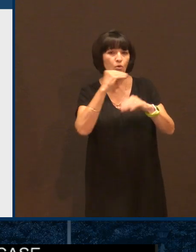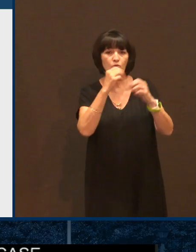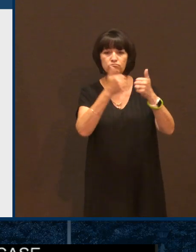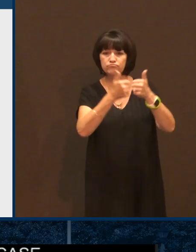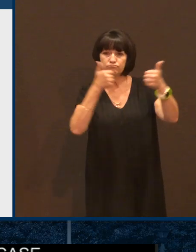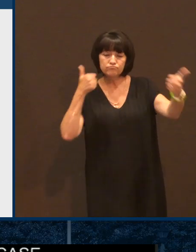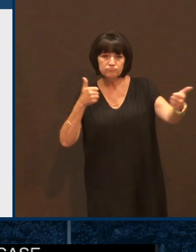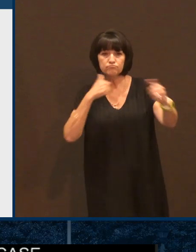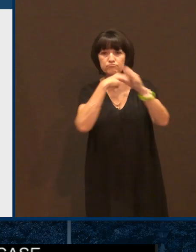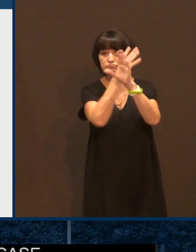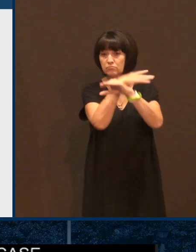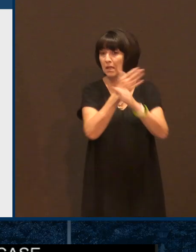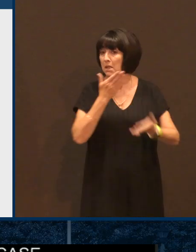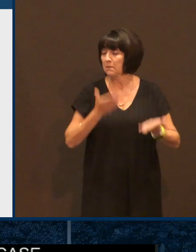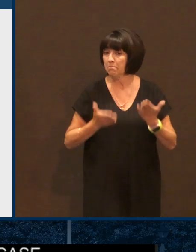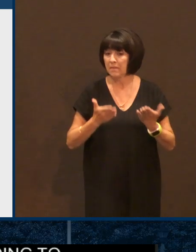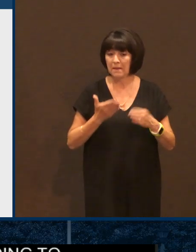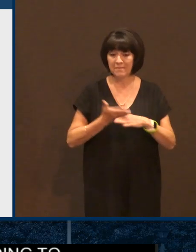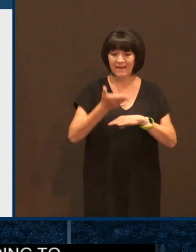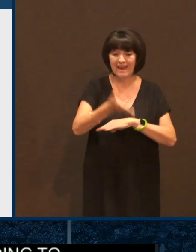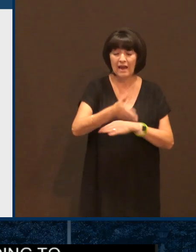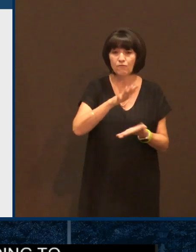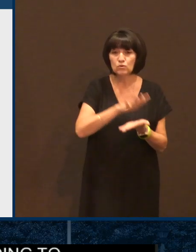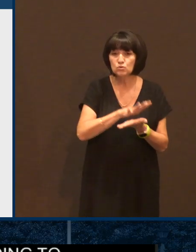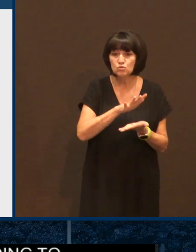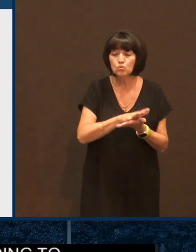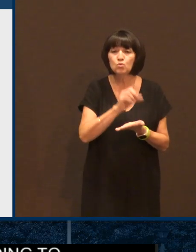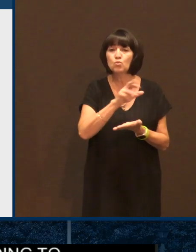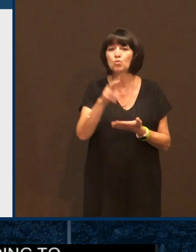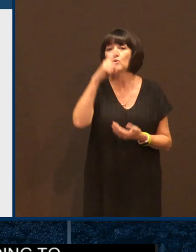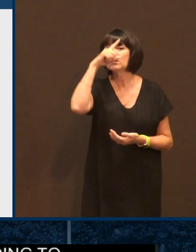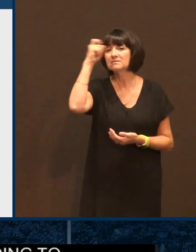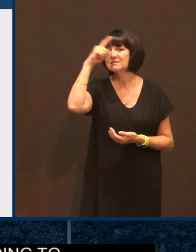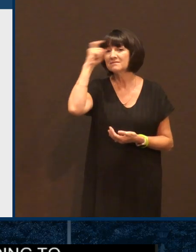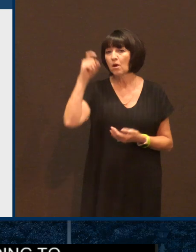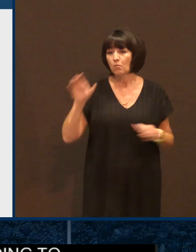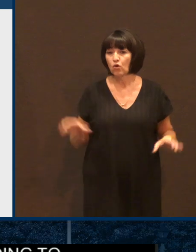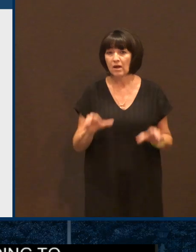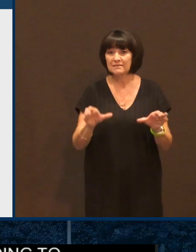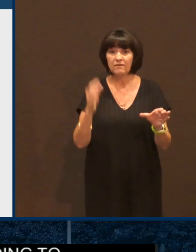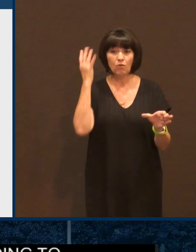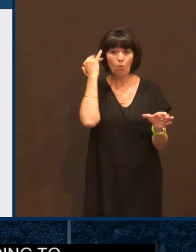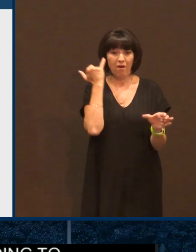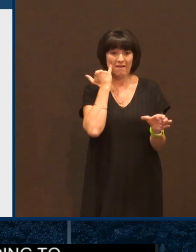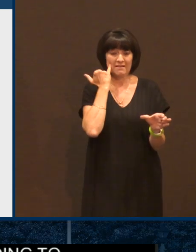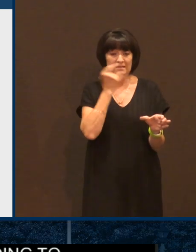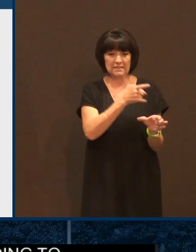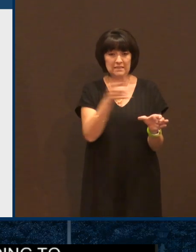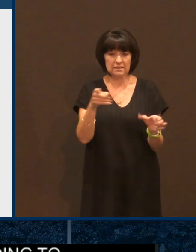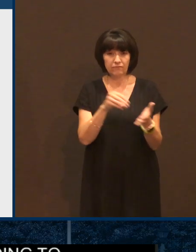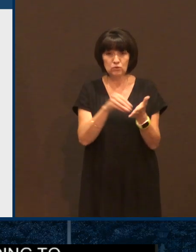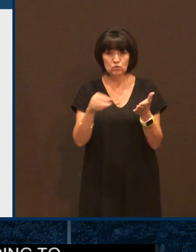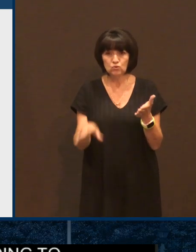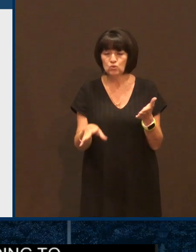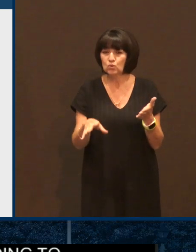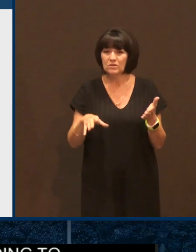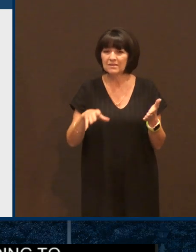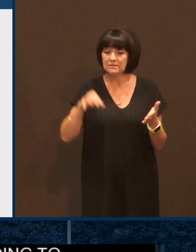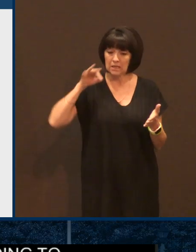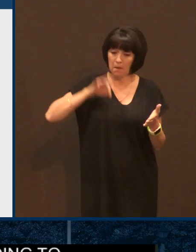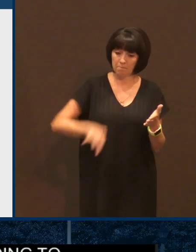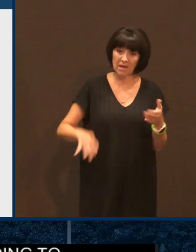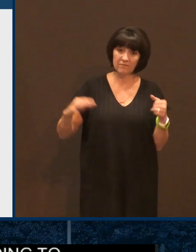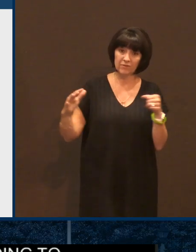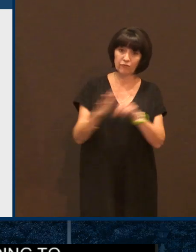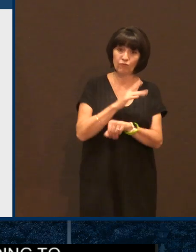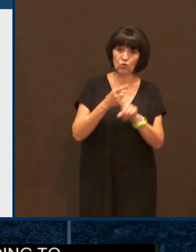summer activities for the students to make sure any gaps that have been created are filled. And again, that's the purpose of the COVID monies. This